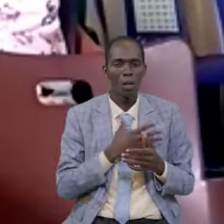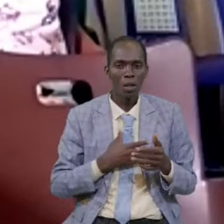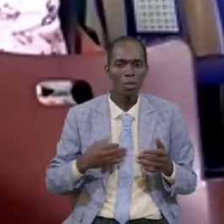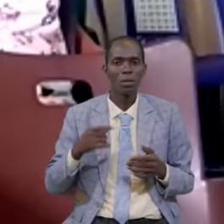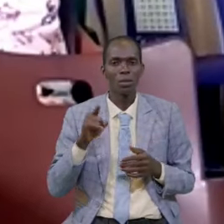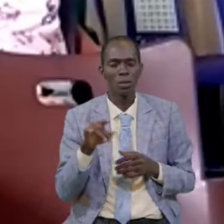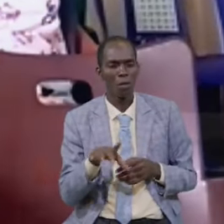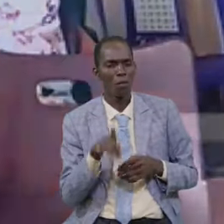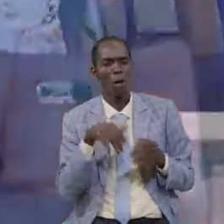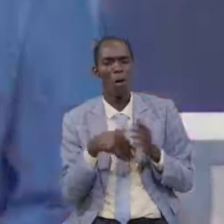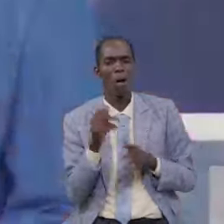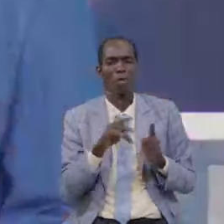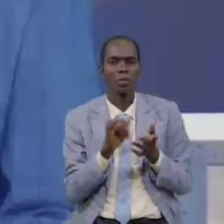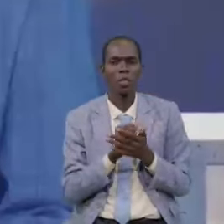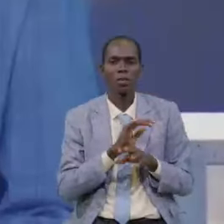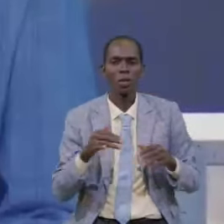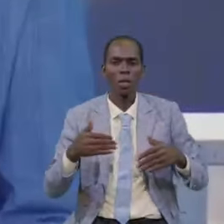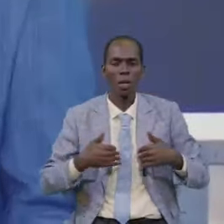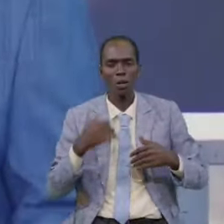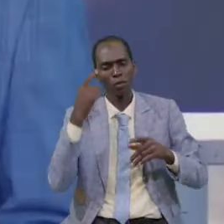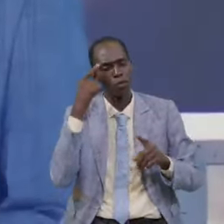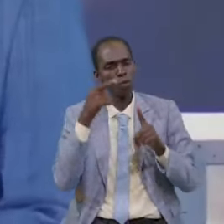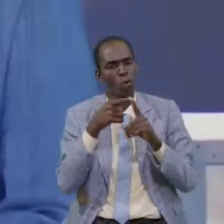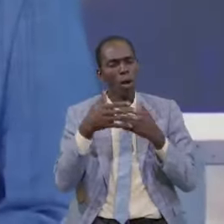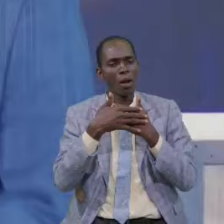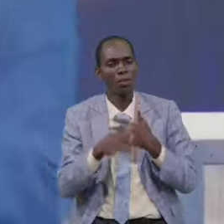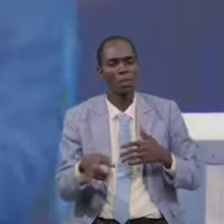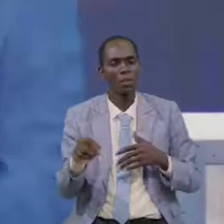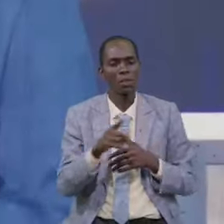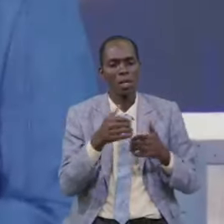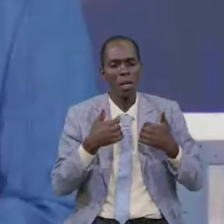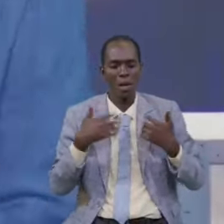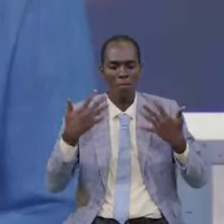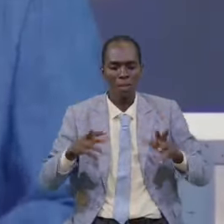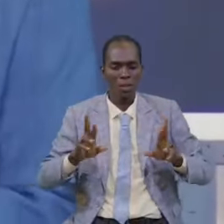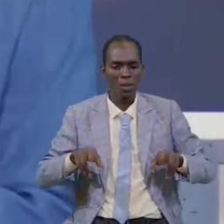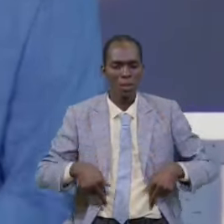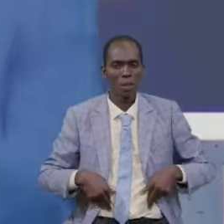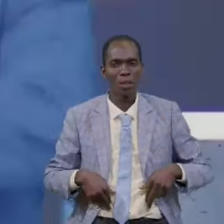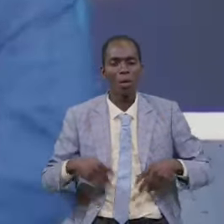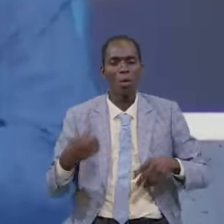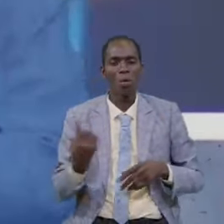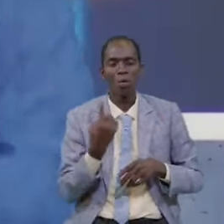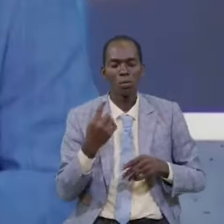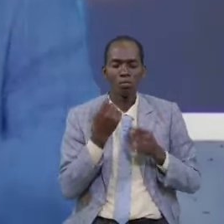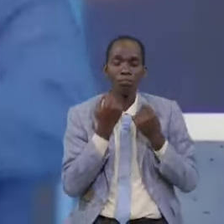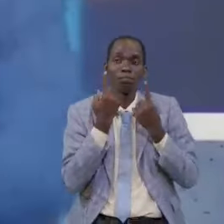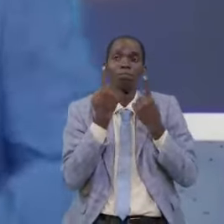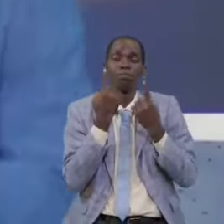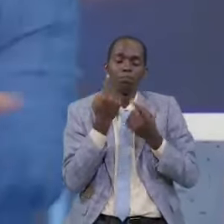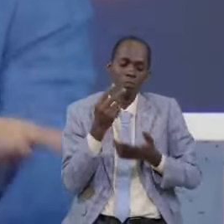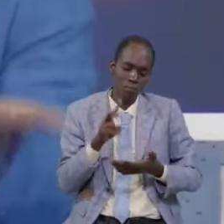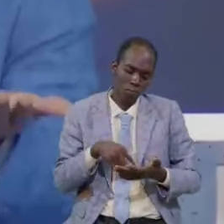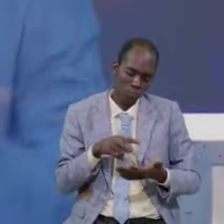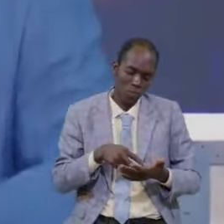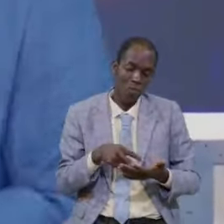after retirement, they wake up, they eat, they read newspapers, they sleep, they do that the following day, the following,